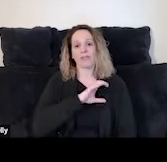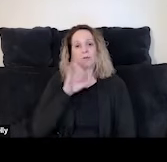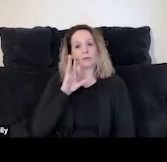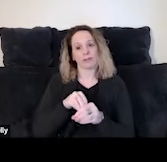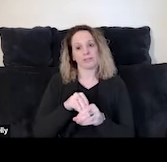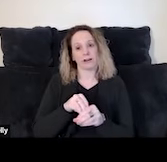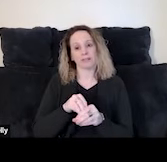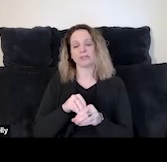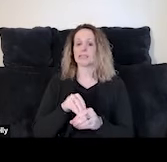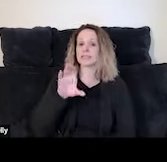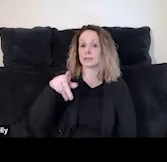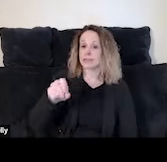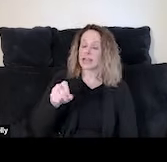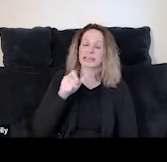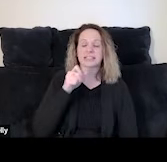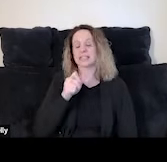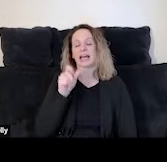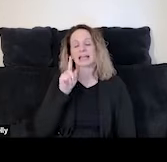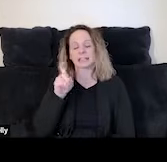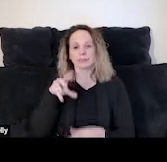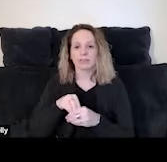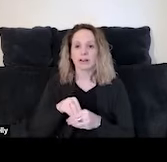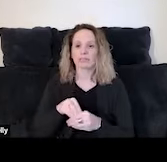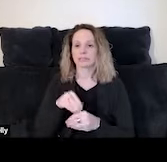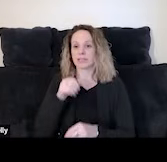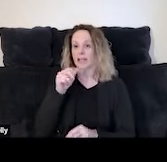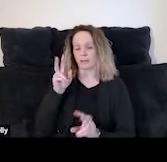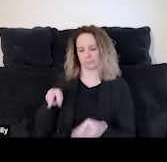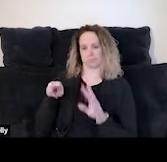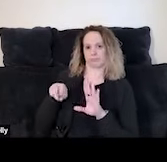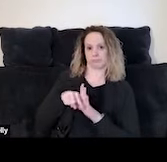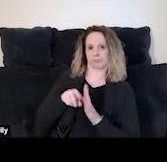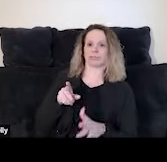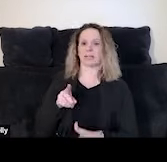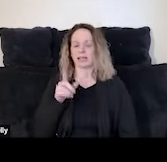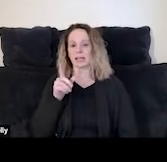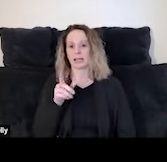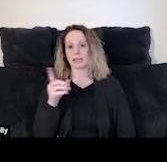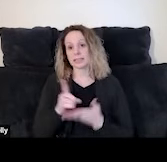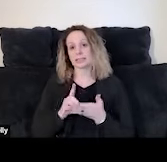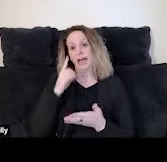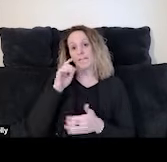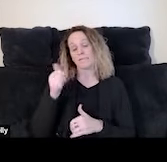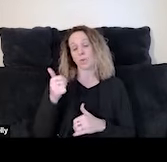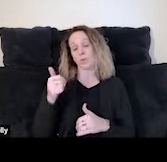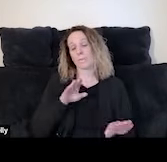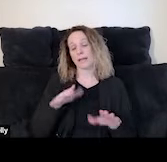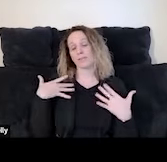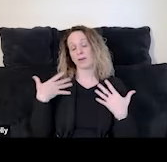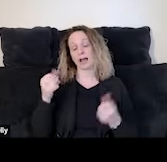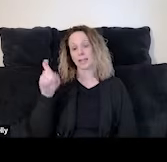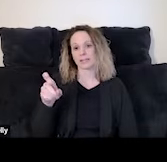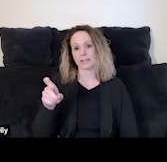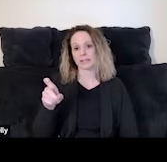involvement, without stigma, and was designed in a way to meet their behavioral health needs, but also